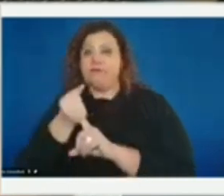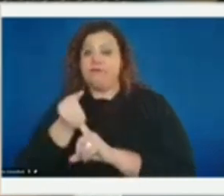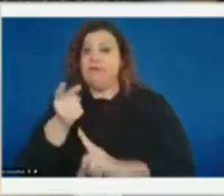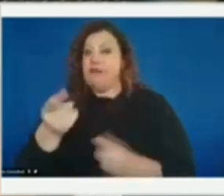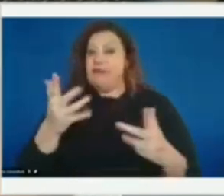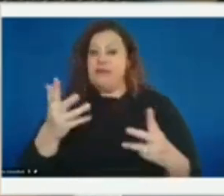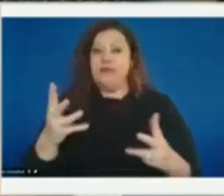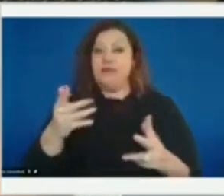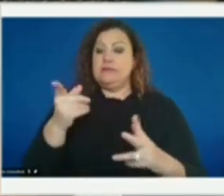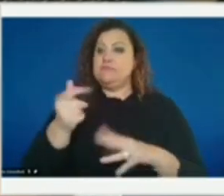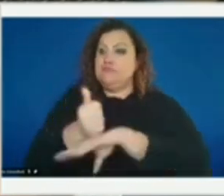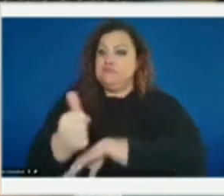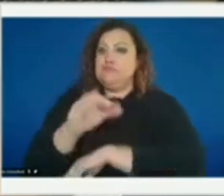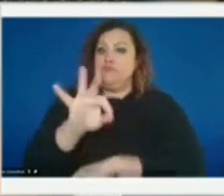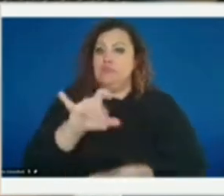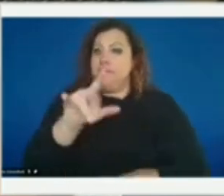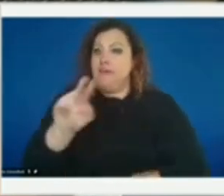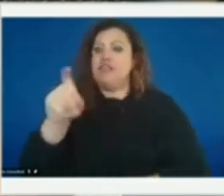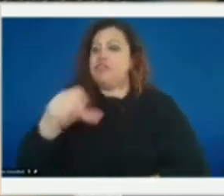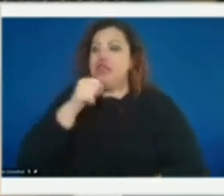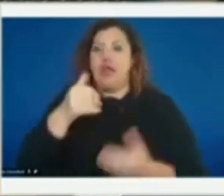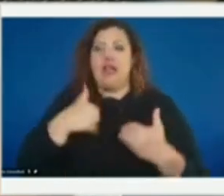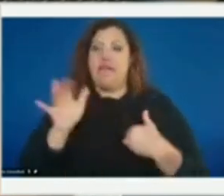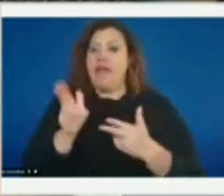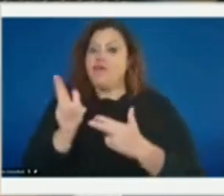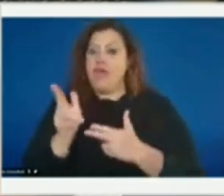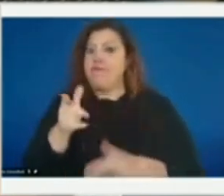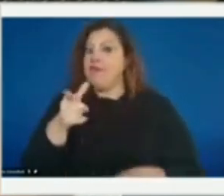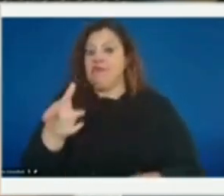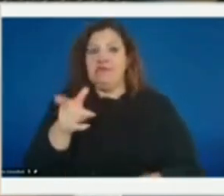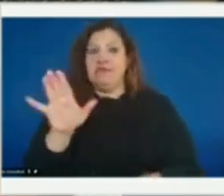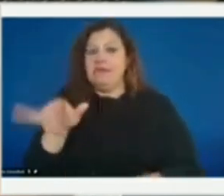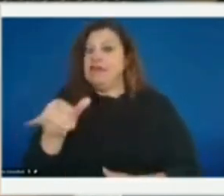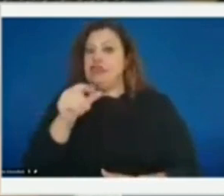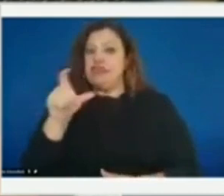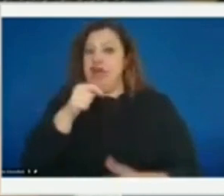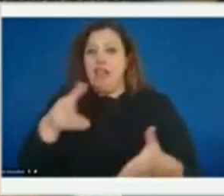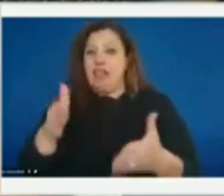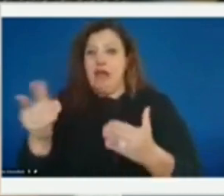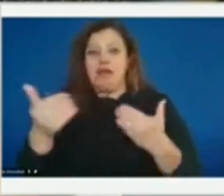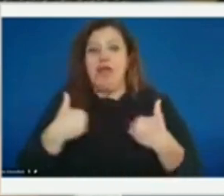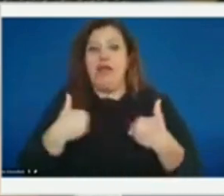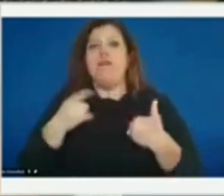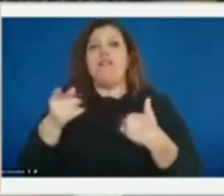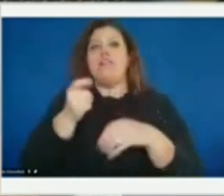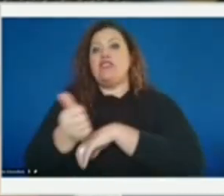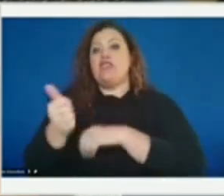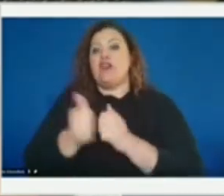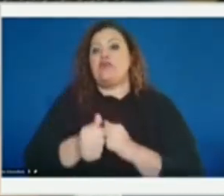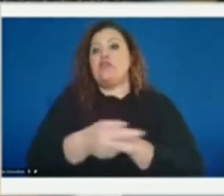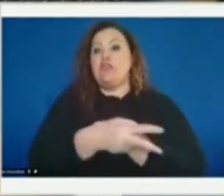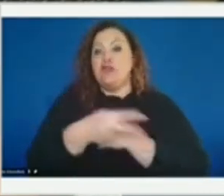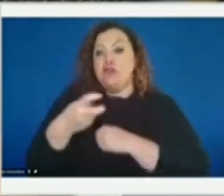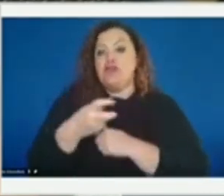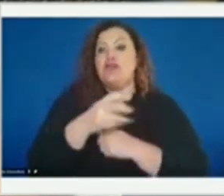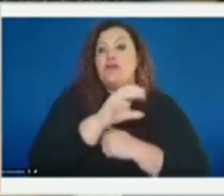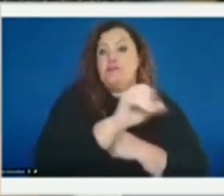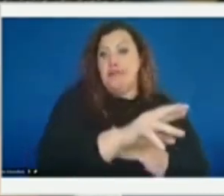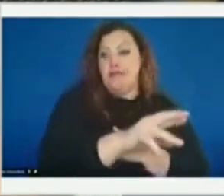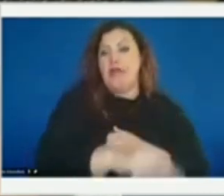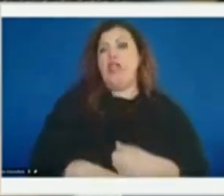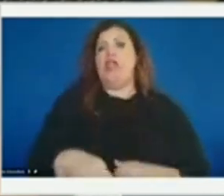rifle. He wasn't allowed to possess that rifle. He was charged with possession of stolen motor vehicle, possession of firearm by